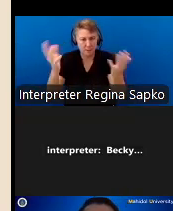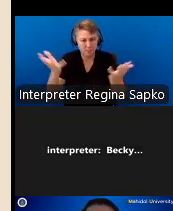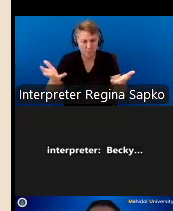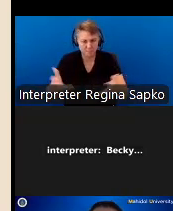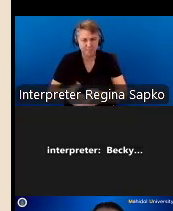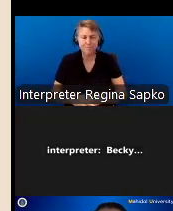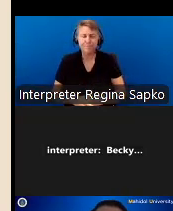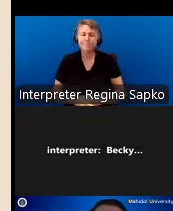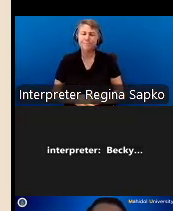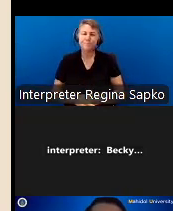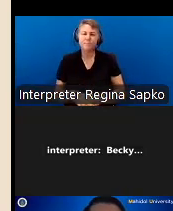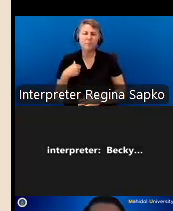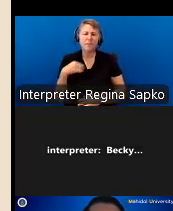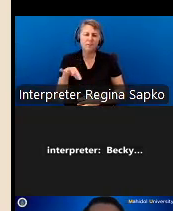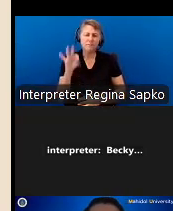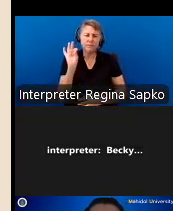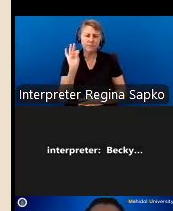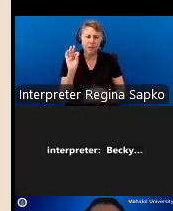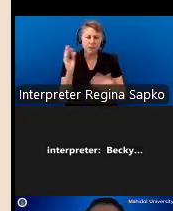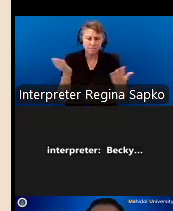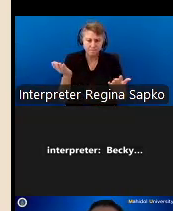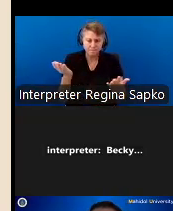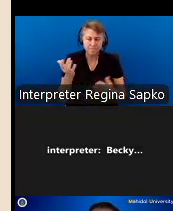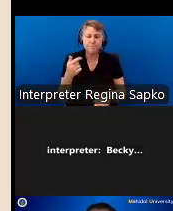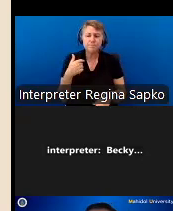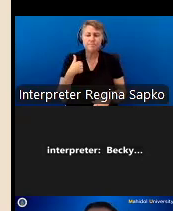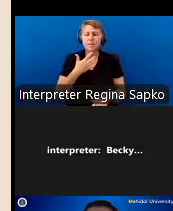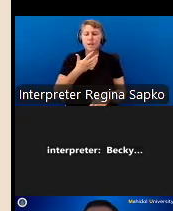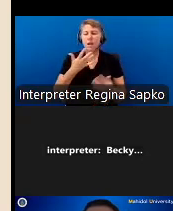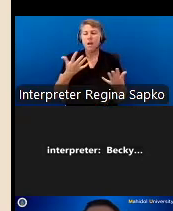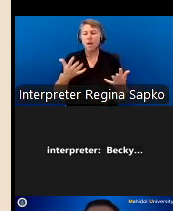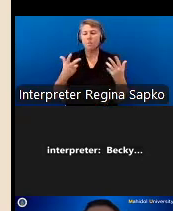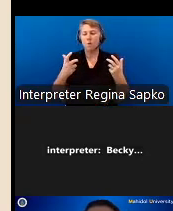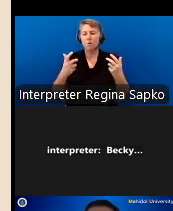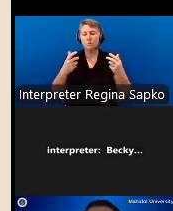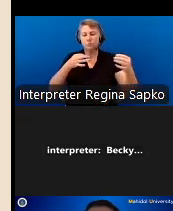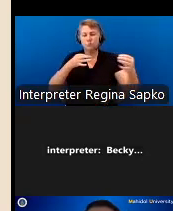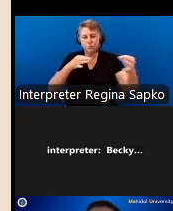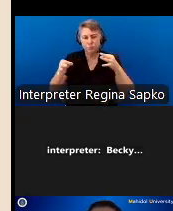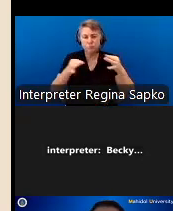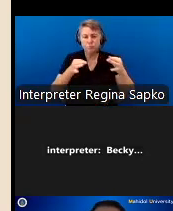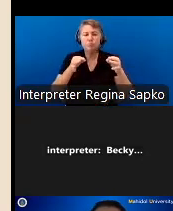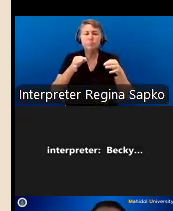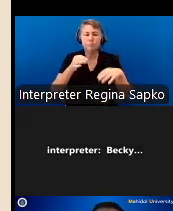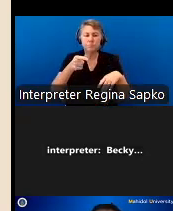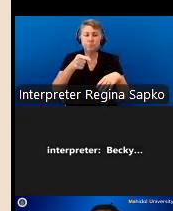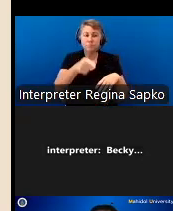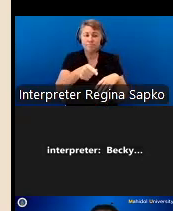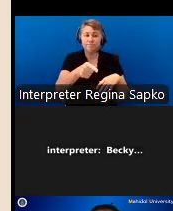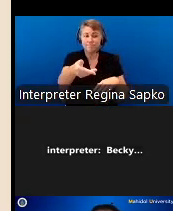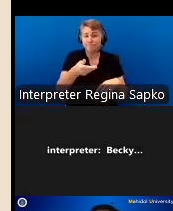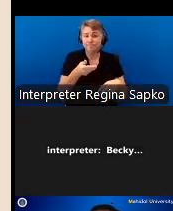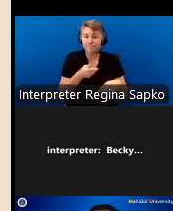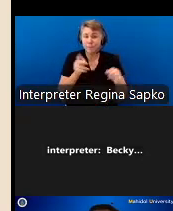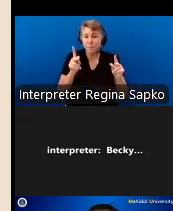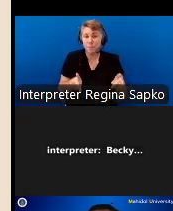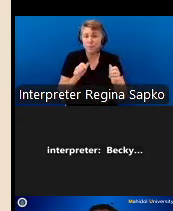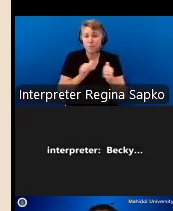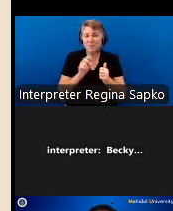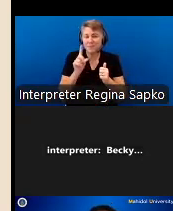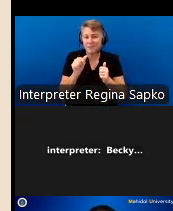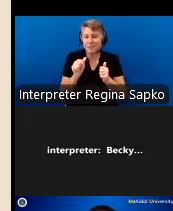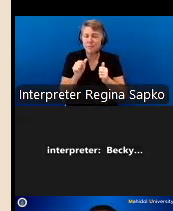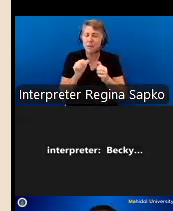finding today, I would like to present like the empowerment of person with disability in Thailand in terms of job